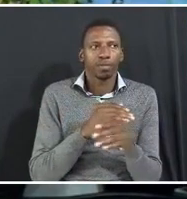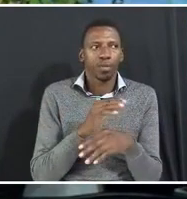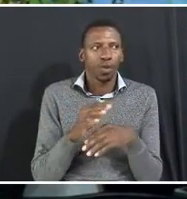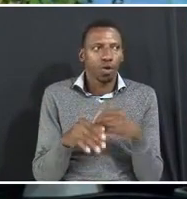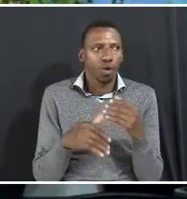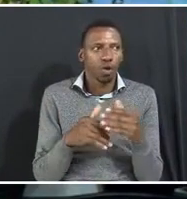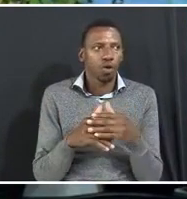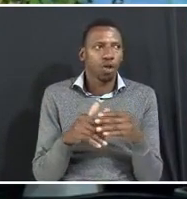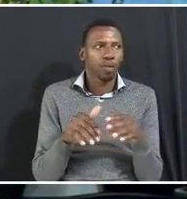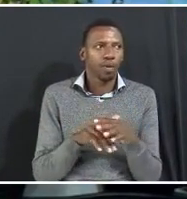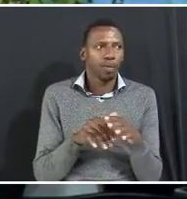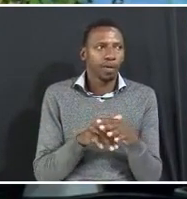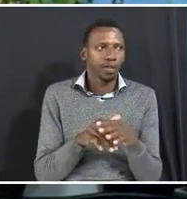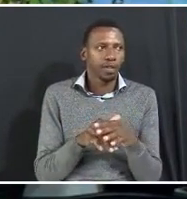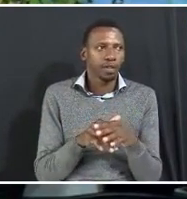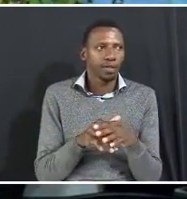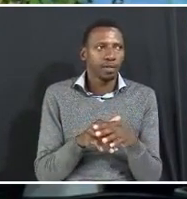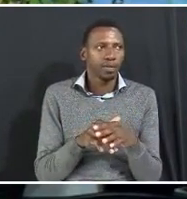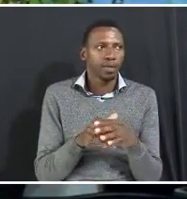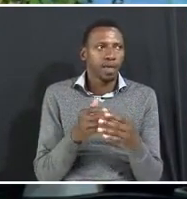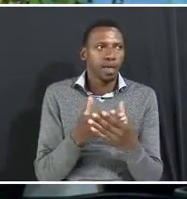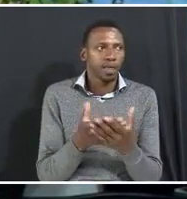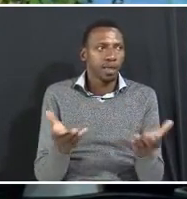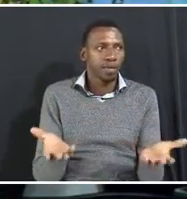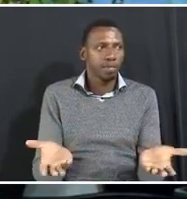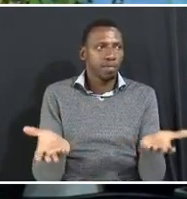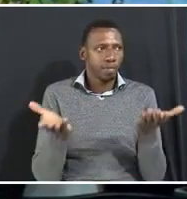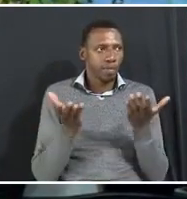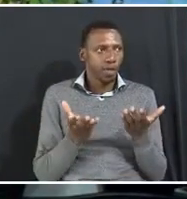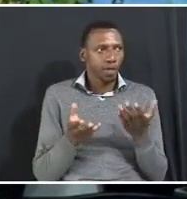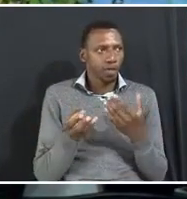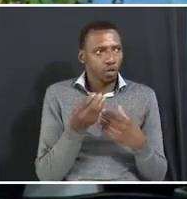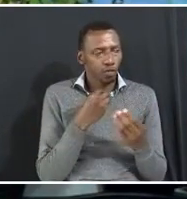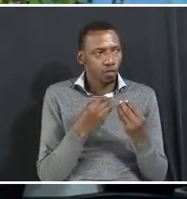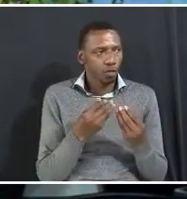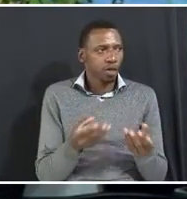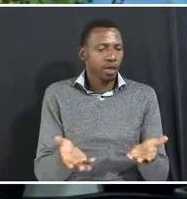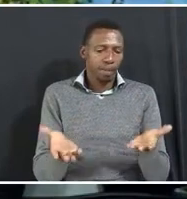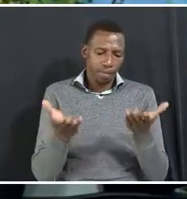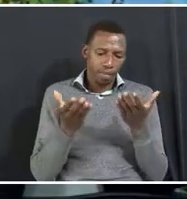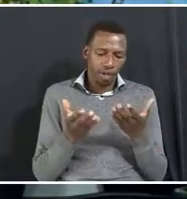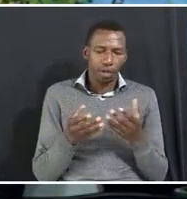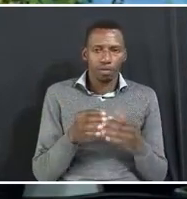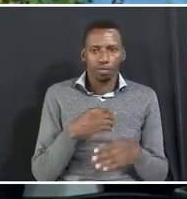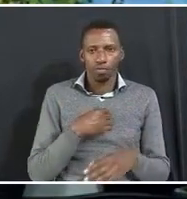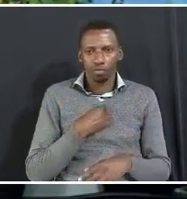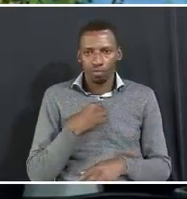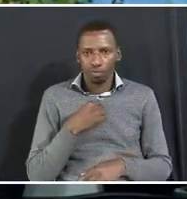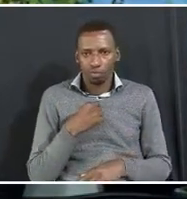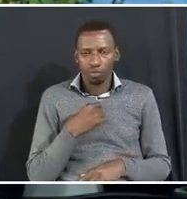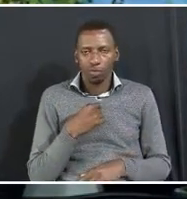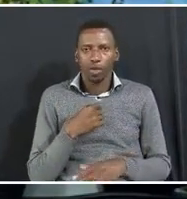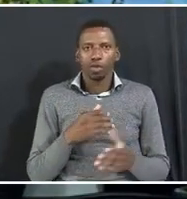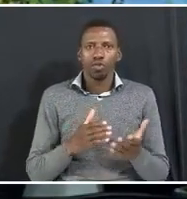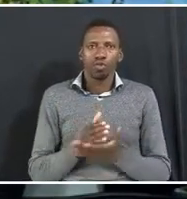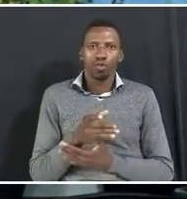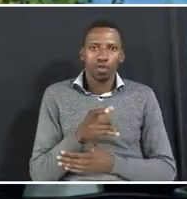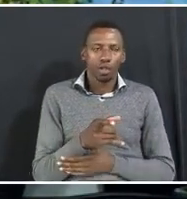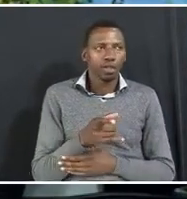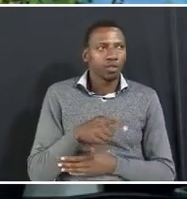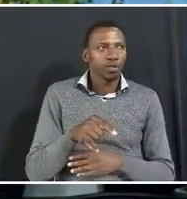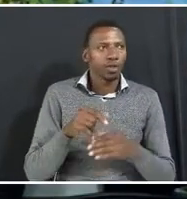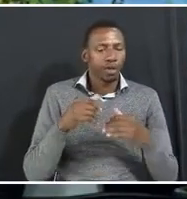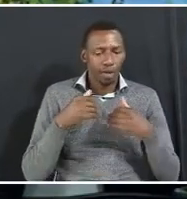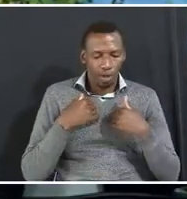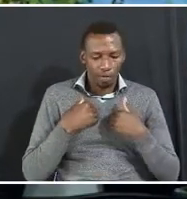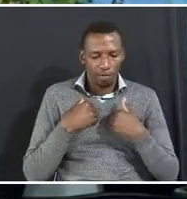it is put forward to all members. They bring us foodstuffs, they bring us clothing, and by this we've been able to reach out to